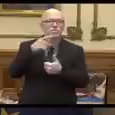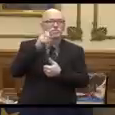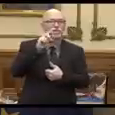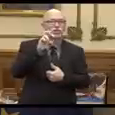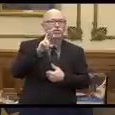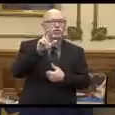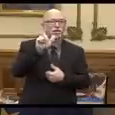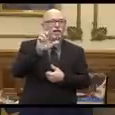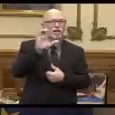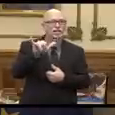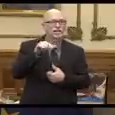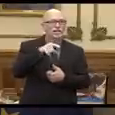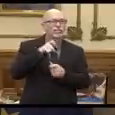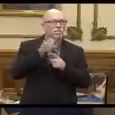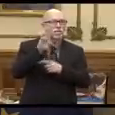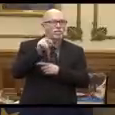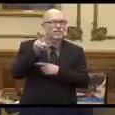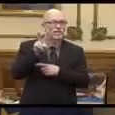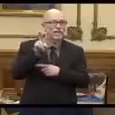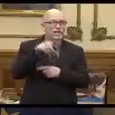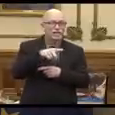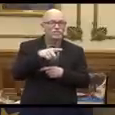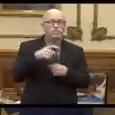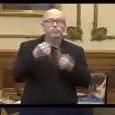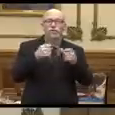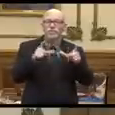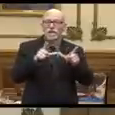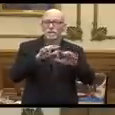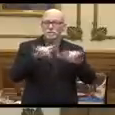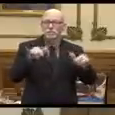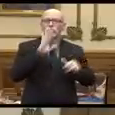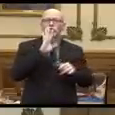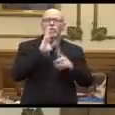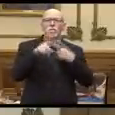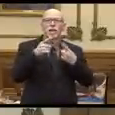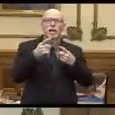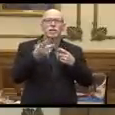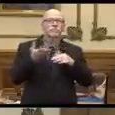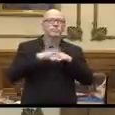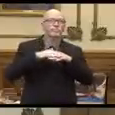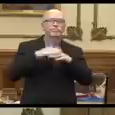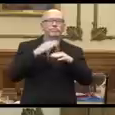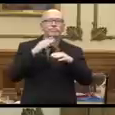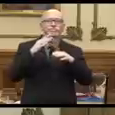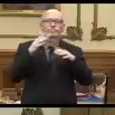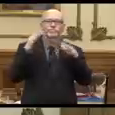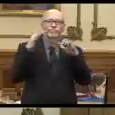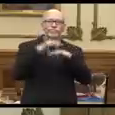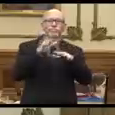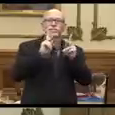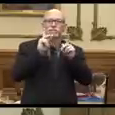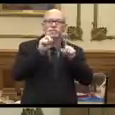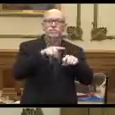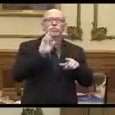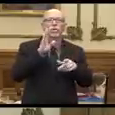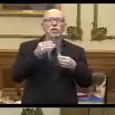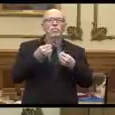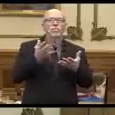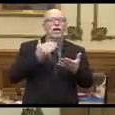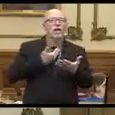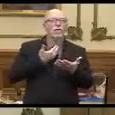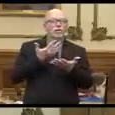at the Bureau of Motor Vehicles. You'll be talking about increased traffic and increasing our supply to meet